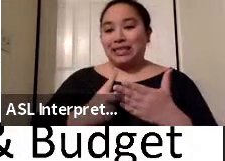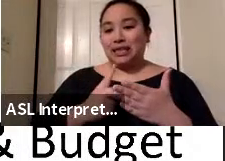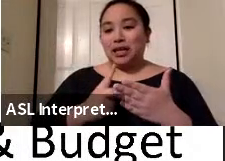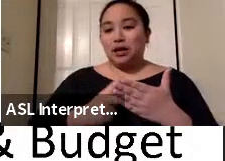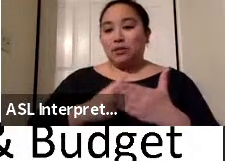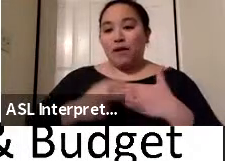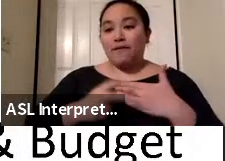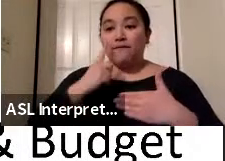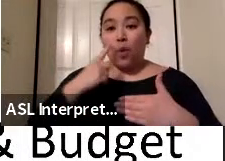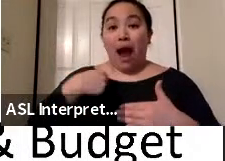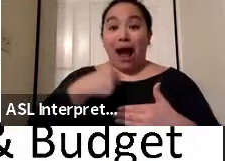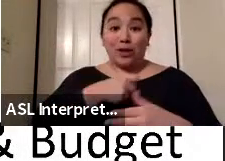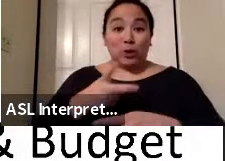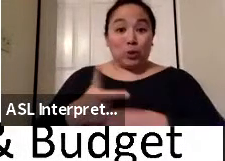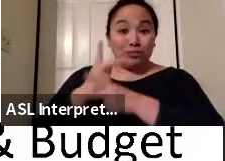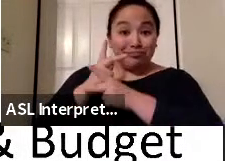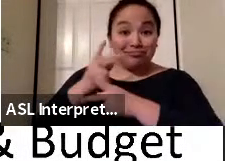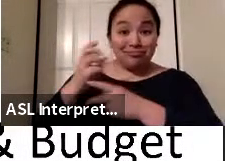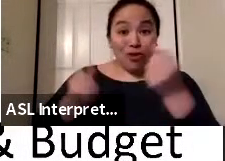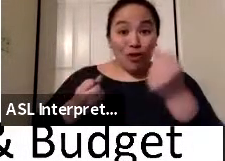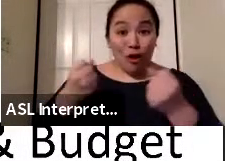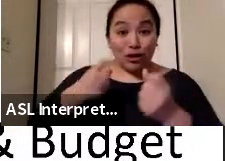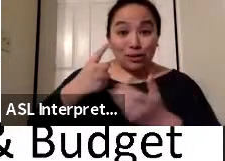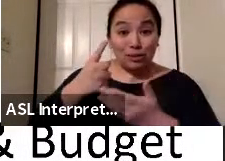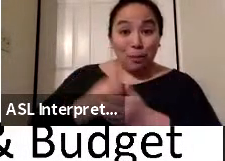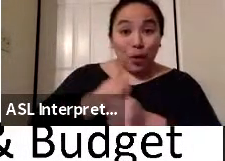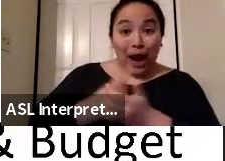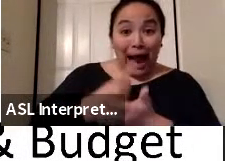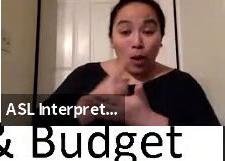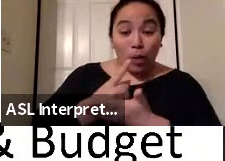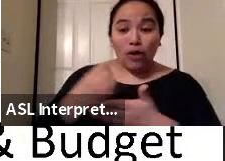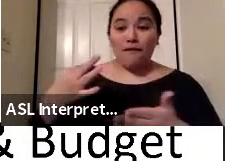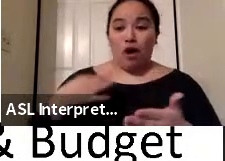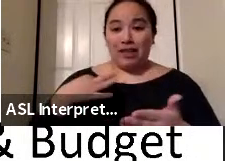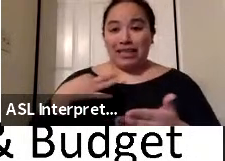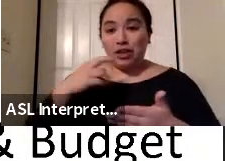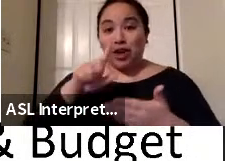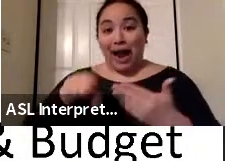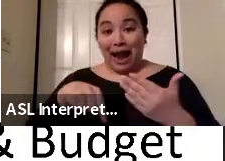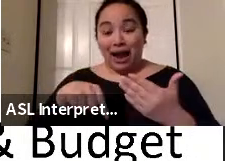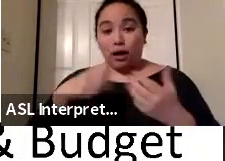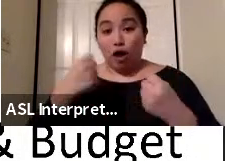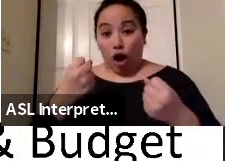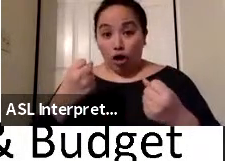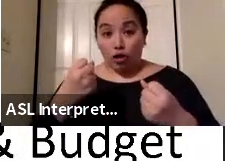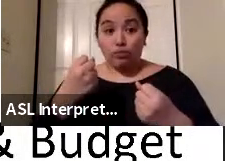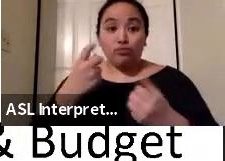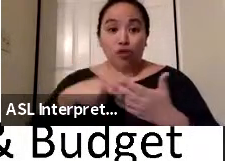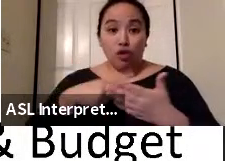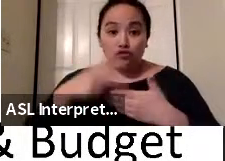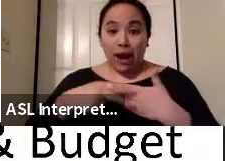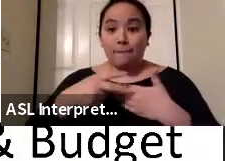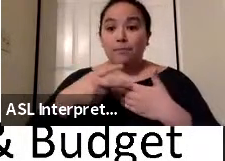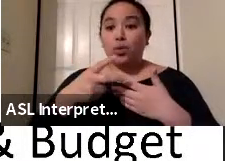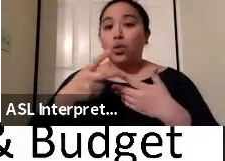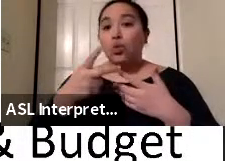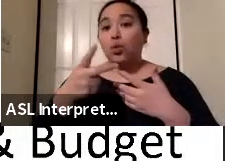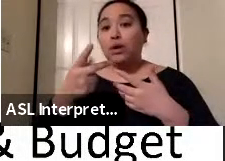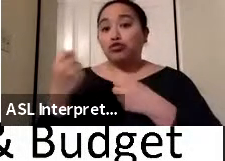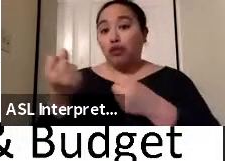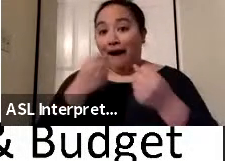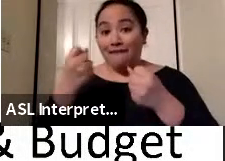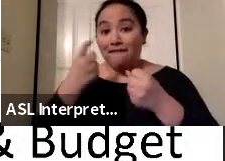cars on an hourly basis, volunteer driver program providing electric vehicle rides to underserved